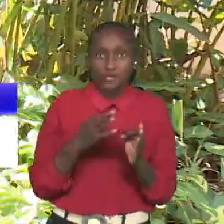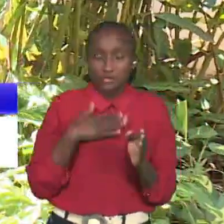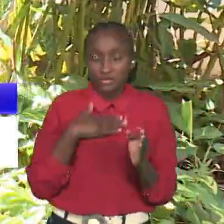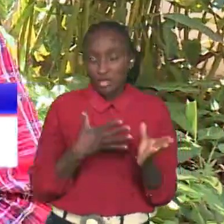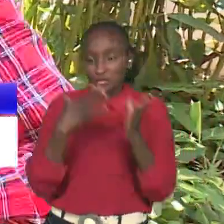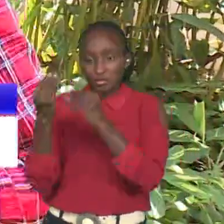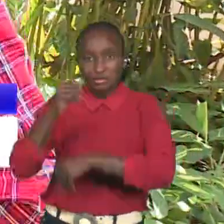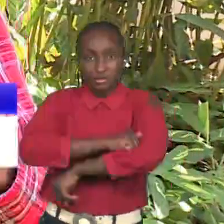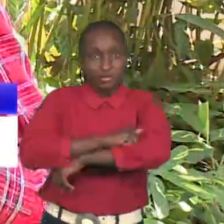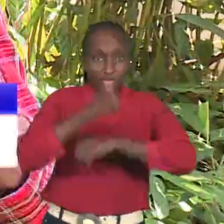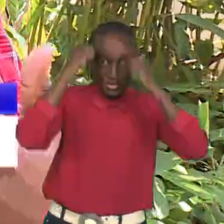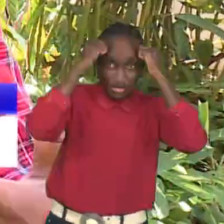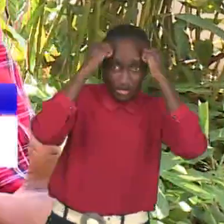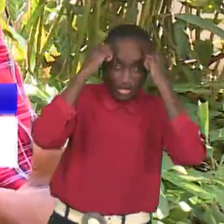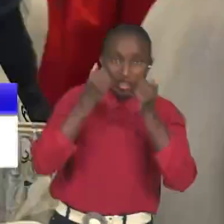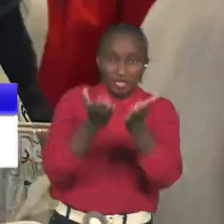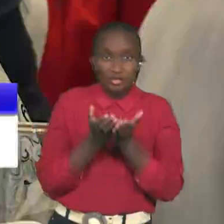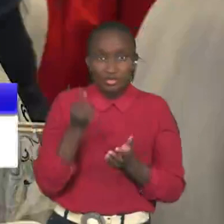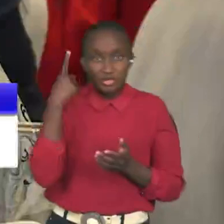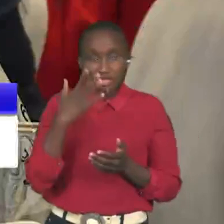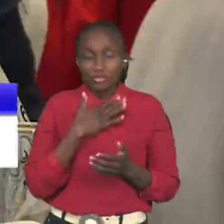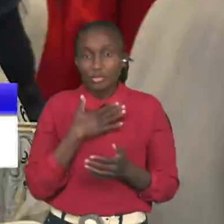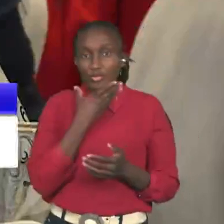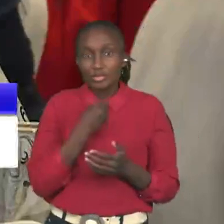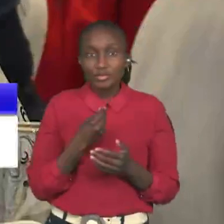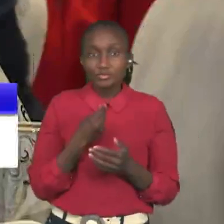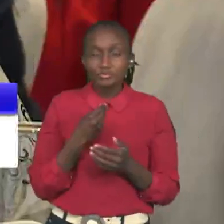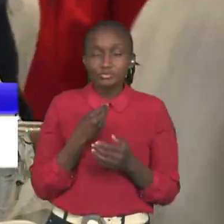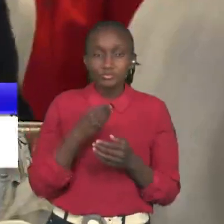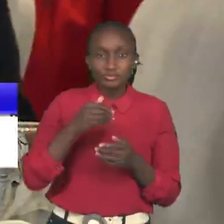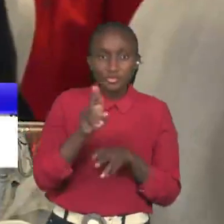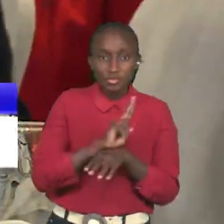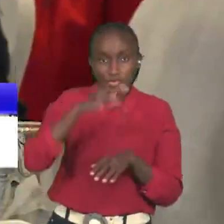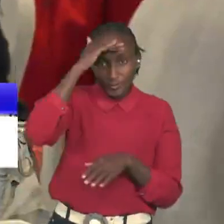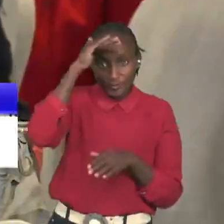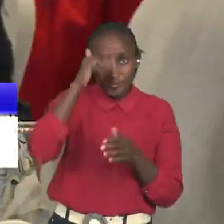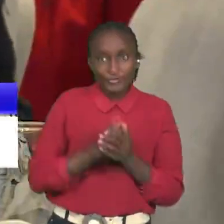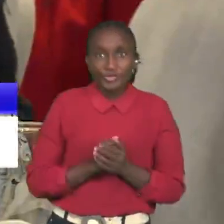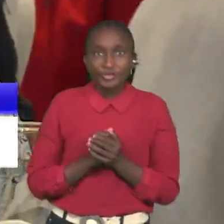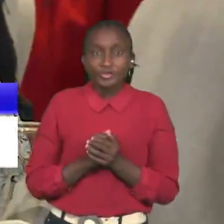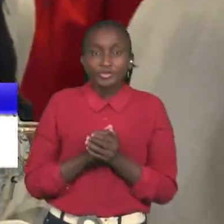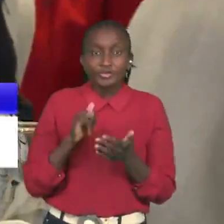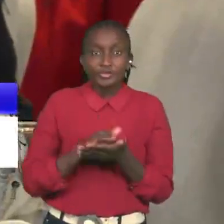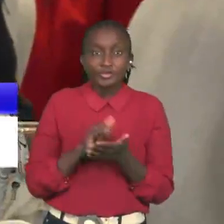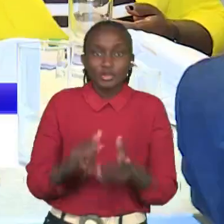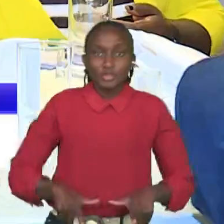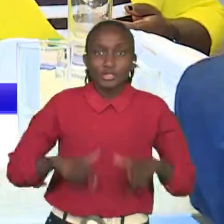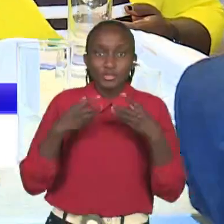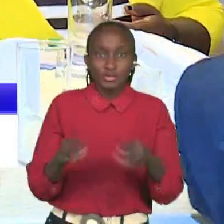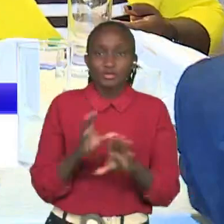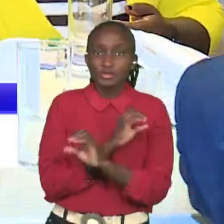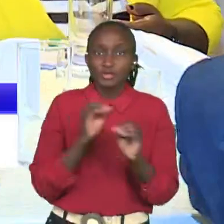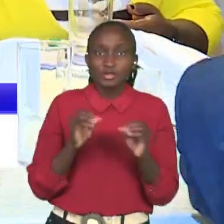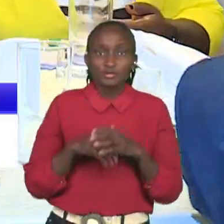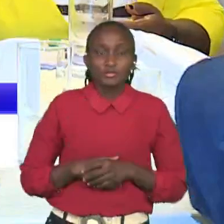and study, I need to understand why my dad was drinking. Matiang'i urged Kenyans to remain committed to the fight so that lives of innocent Kenyans are not lost in the hands